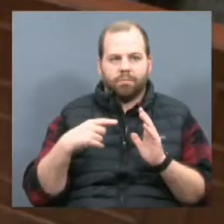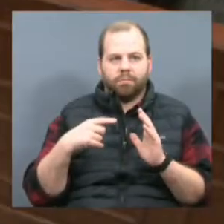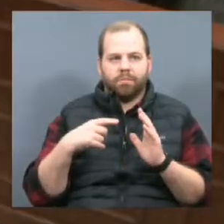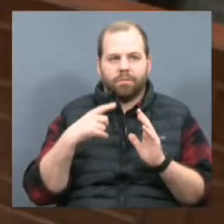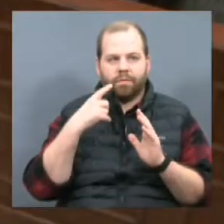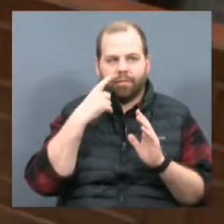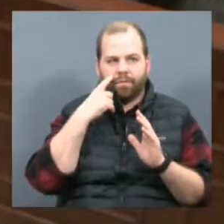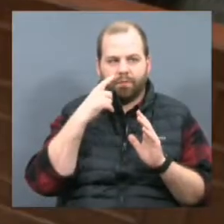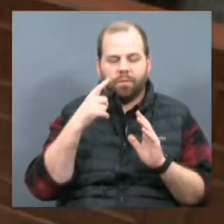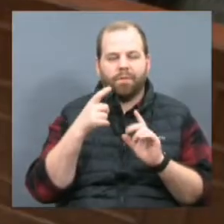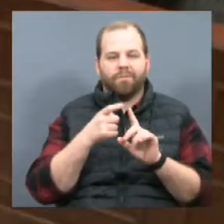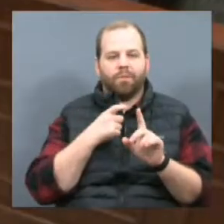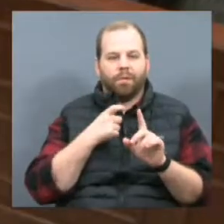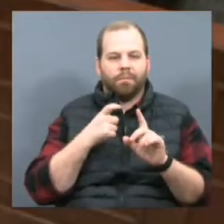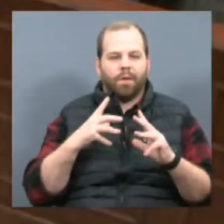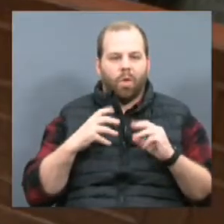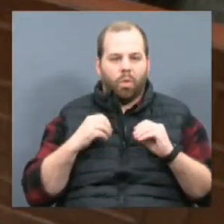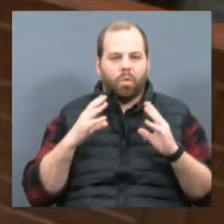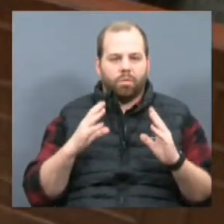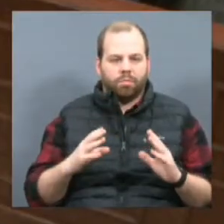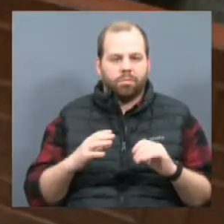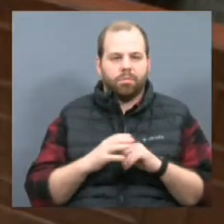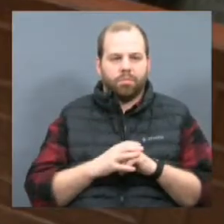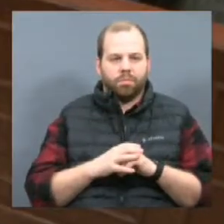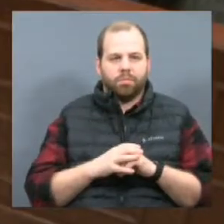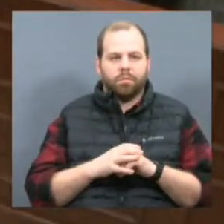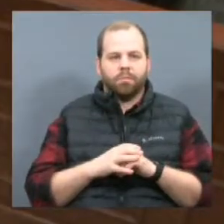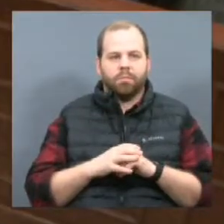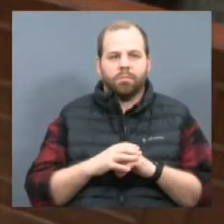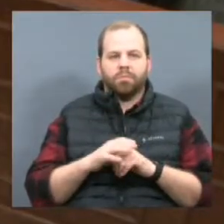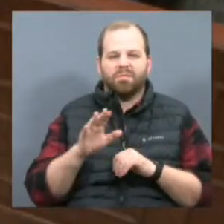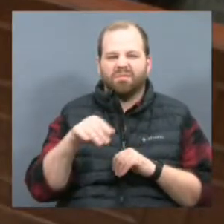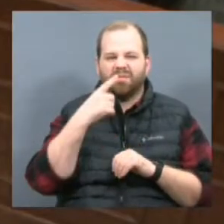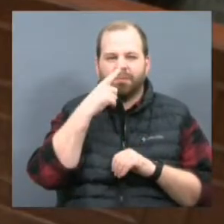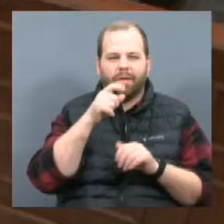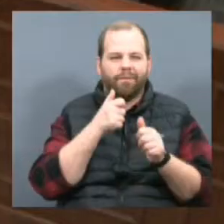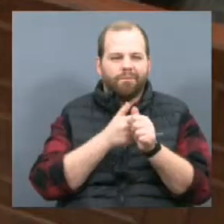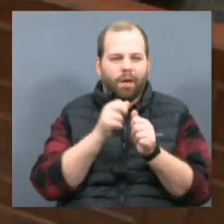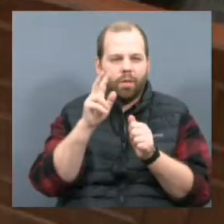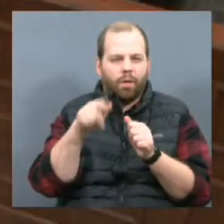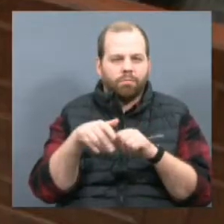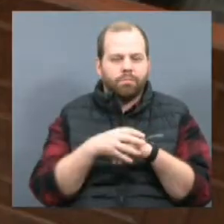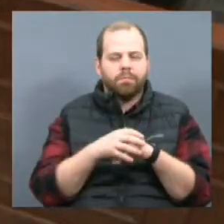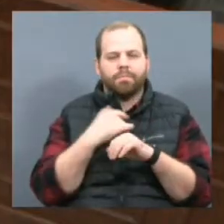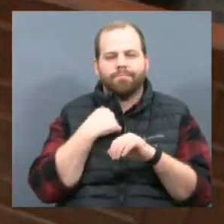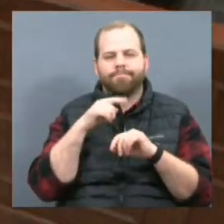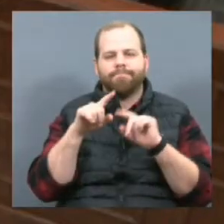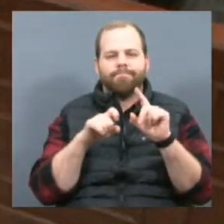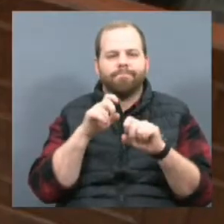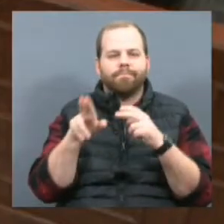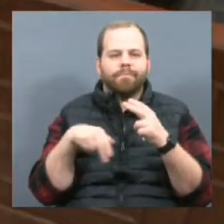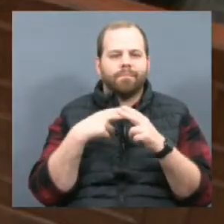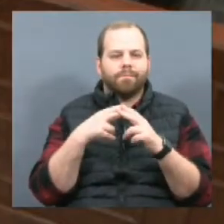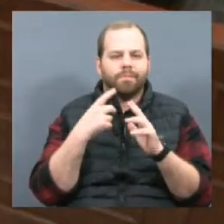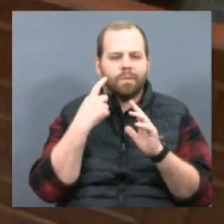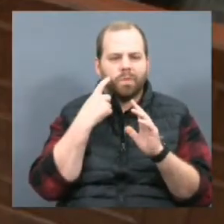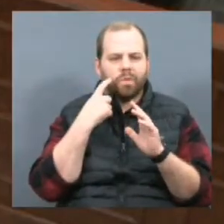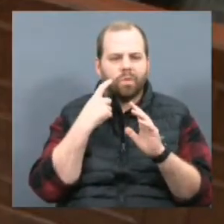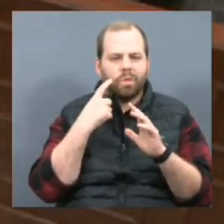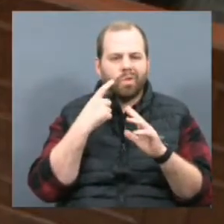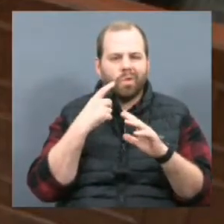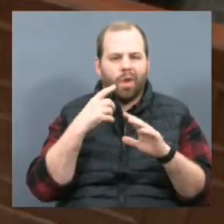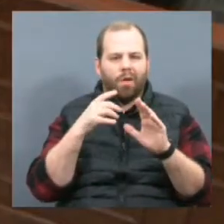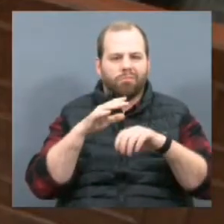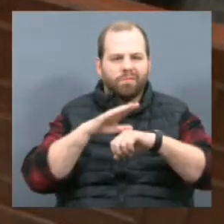affidavit from the owner. And Thank you then for that. Torrance, can I get a follow-up? Also, there was a question about noticing. Have they met all